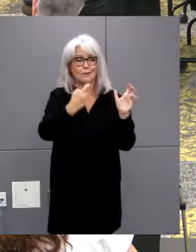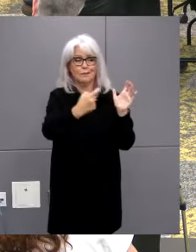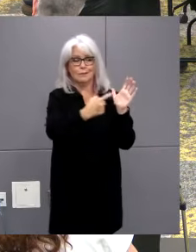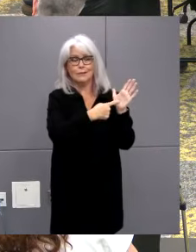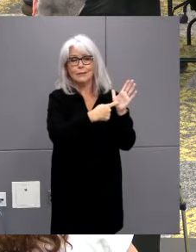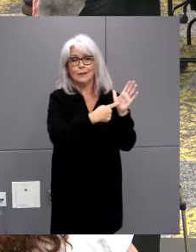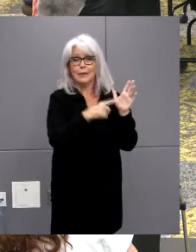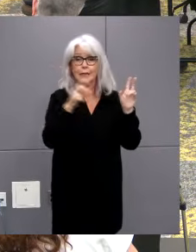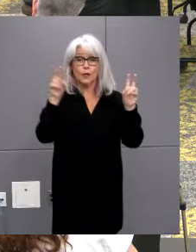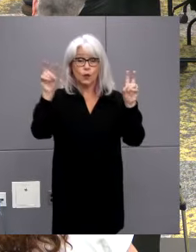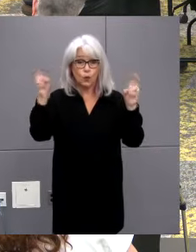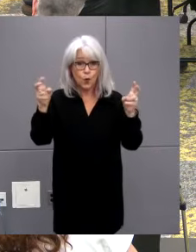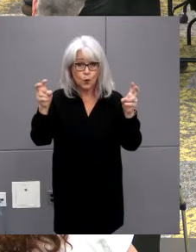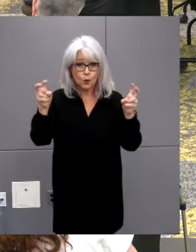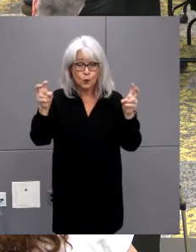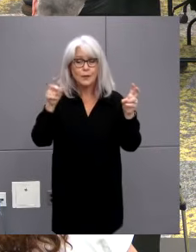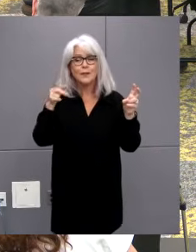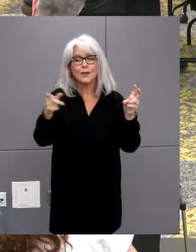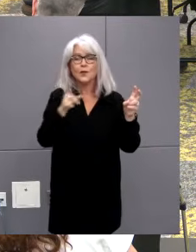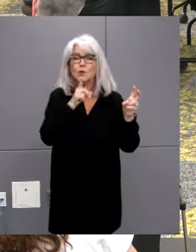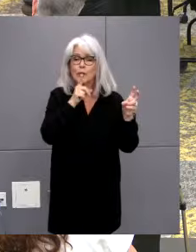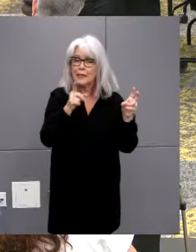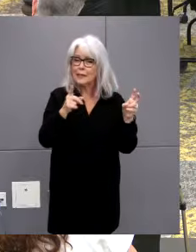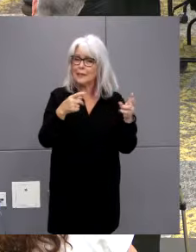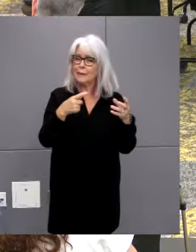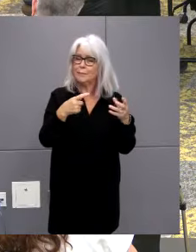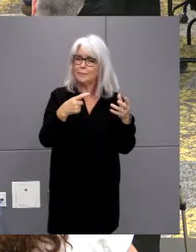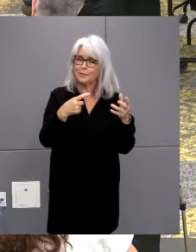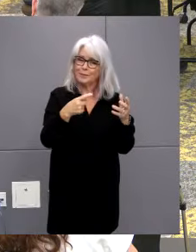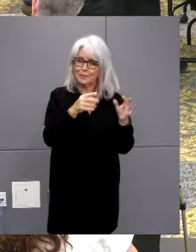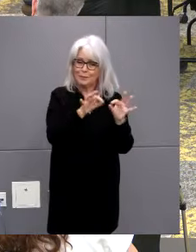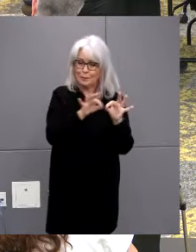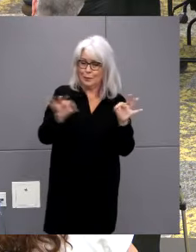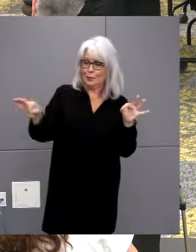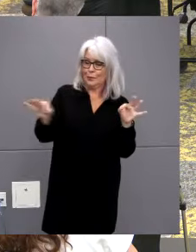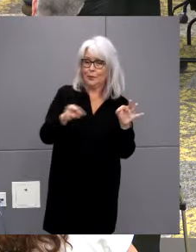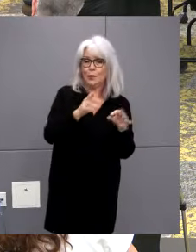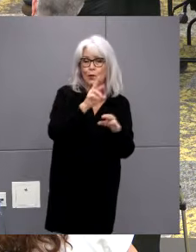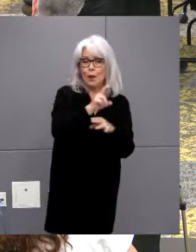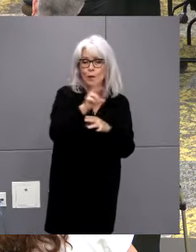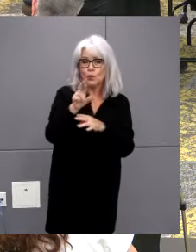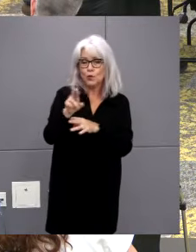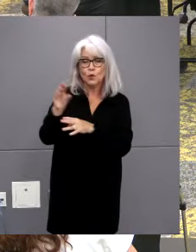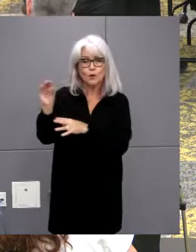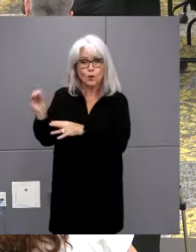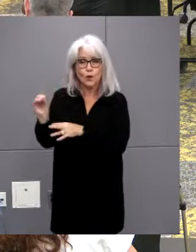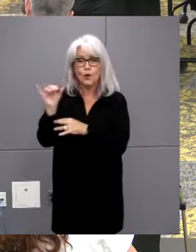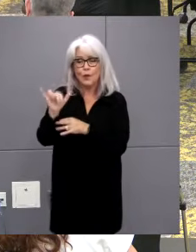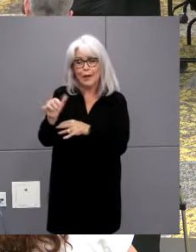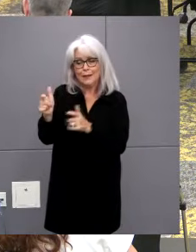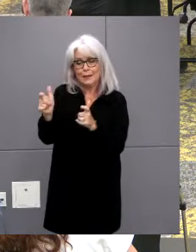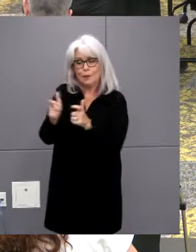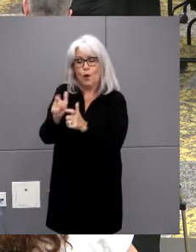in quotes, you're necessarily talking about the Robert's Rules of Order, their small board rules.